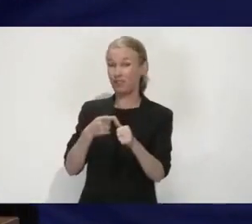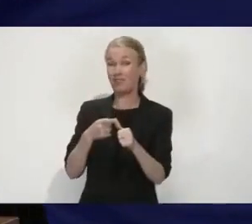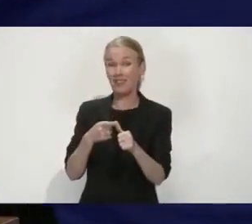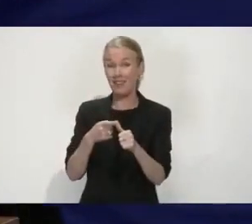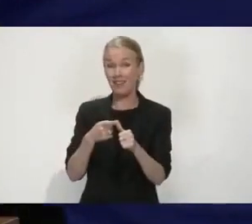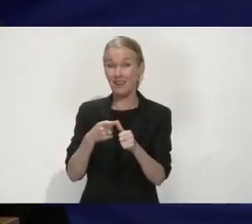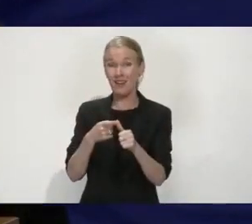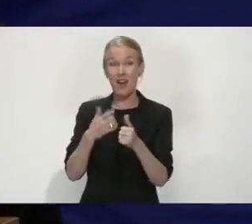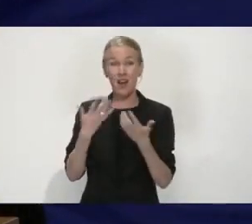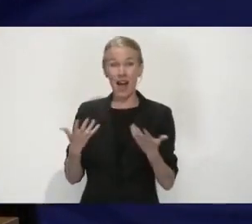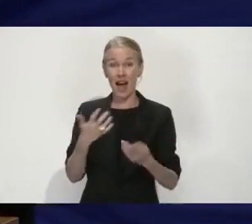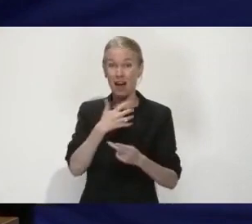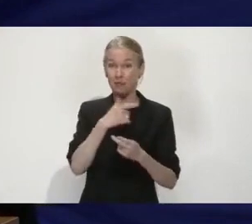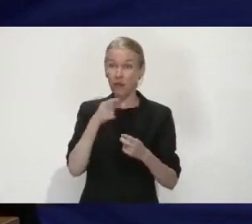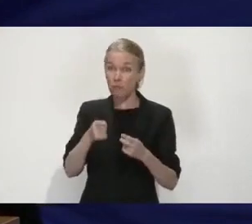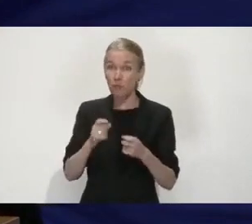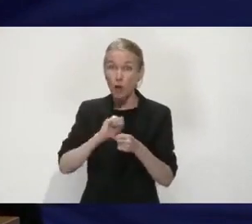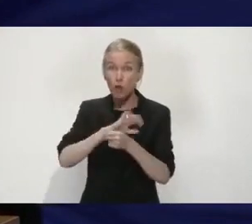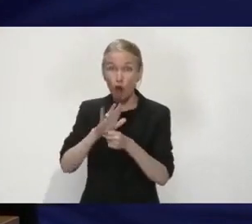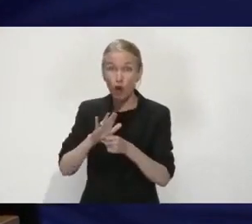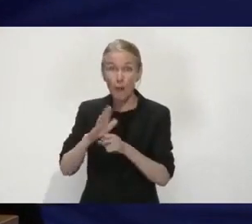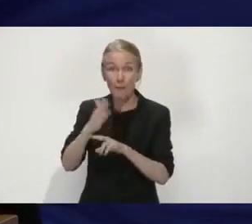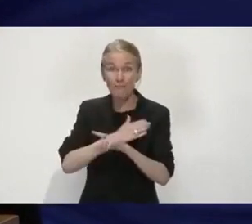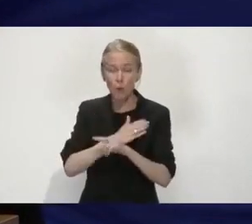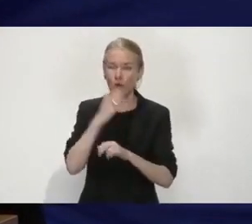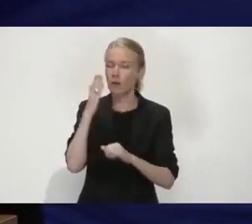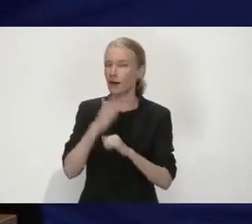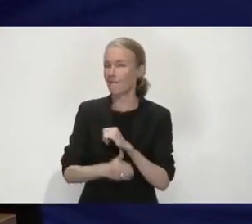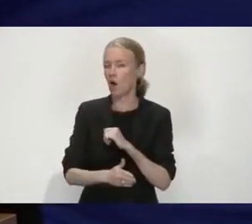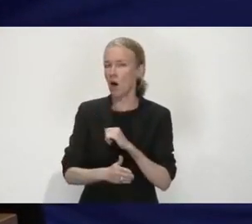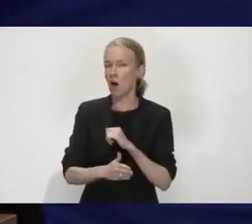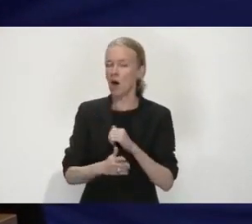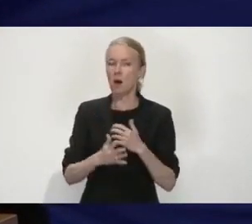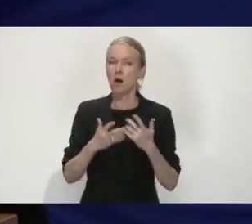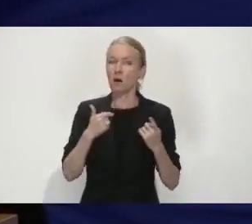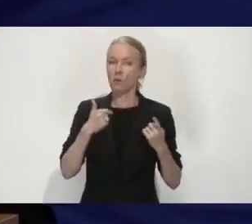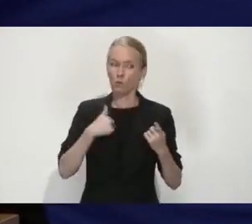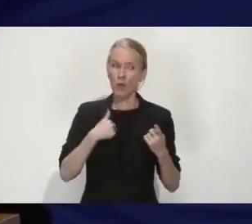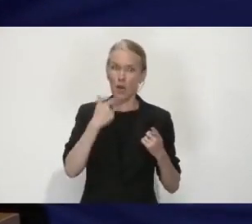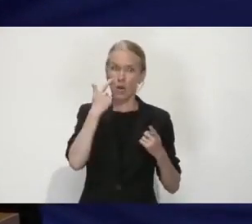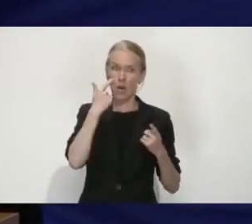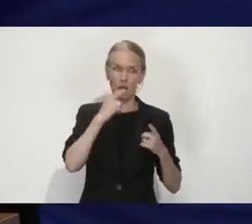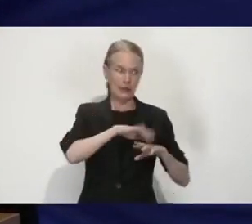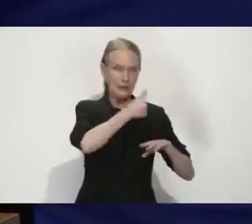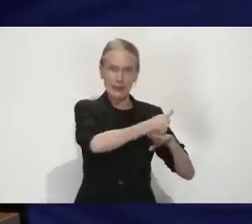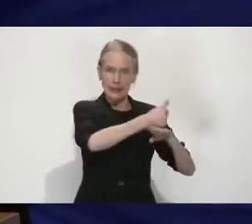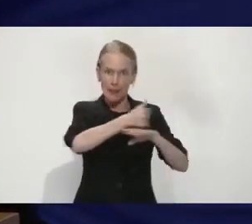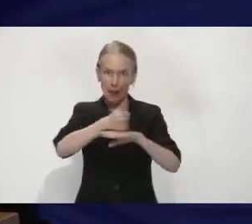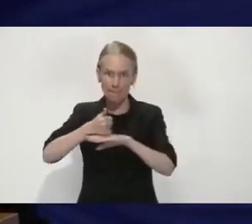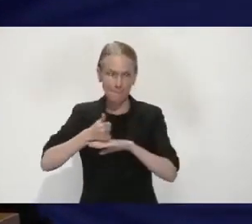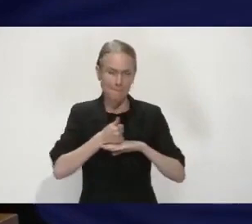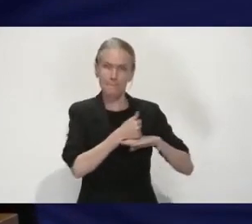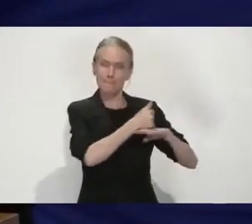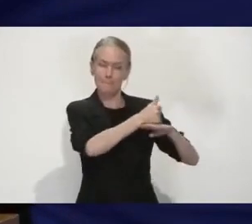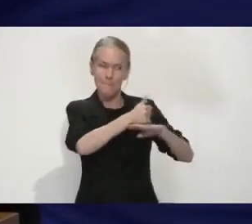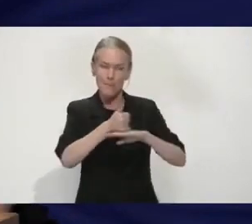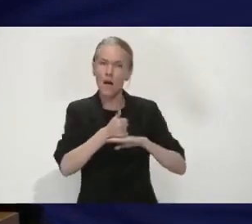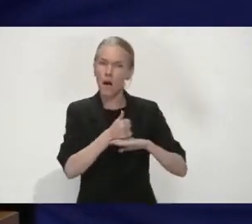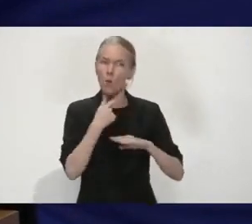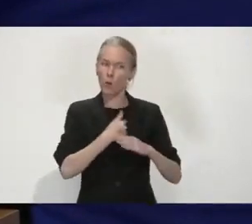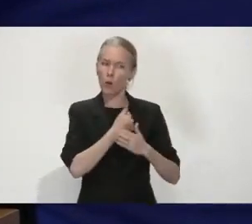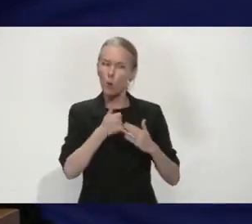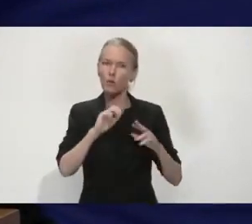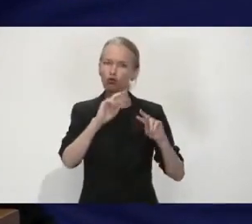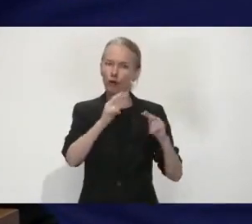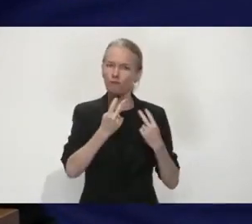we have to be prepared to continually evolve and improve as we go through. I can speak to the managed isolation and quarantine facilities, what